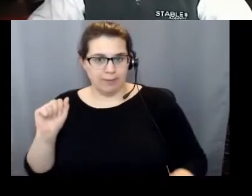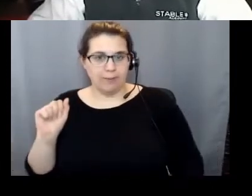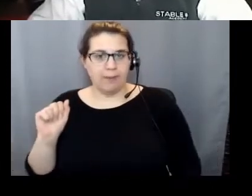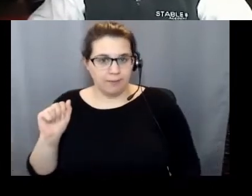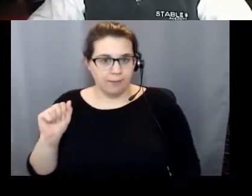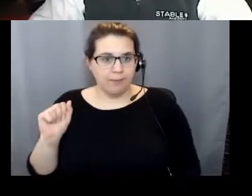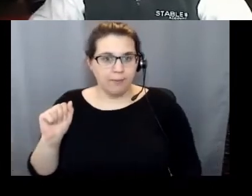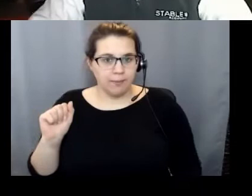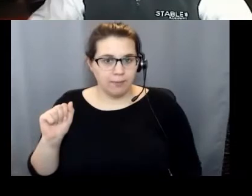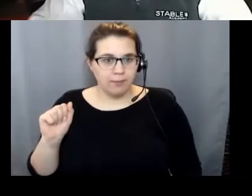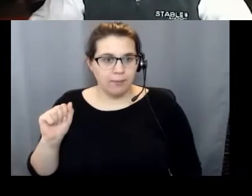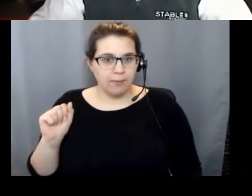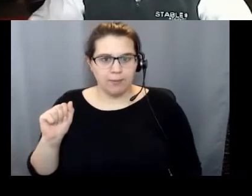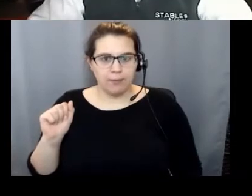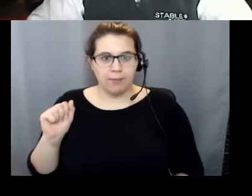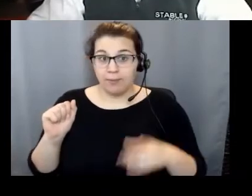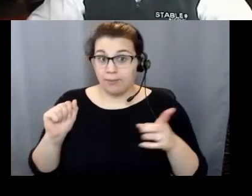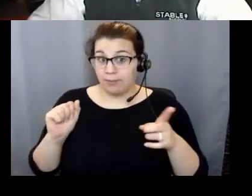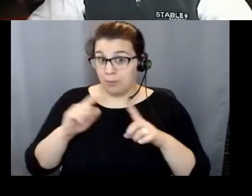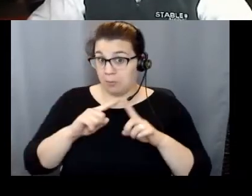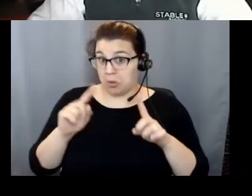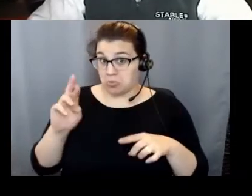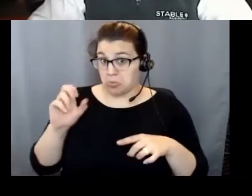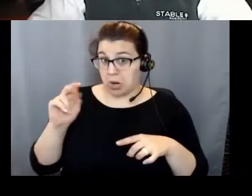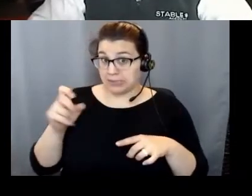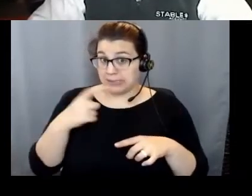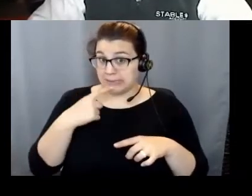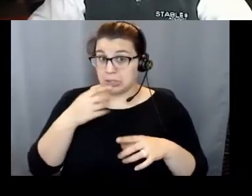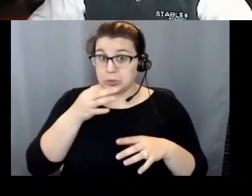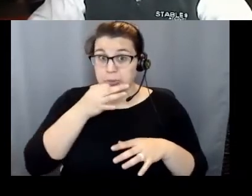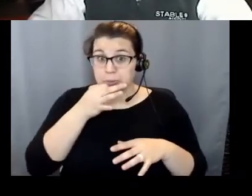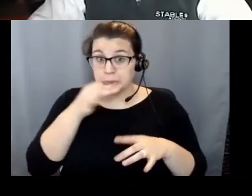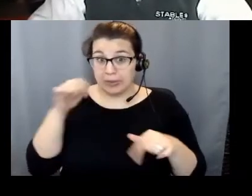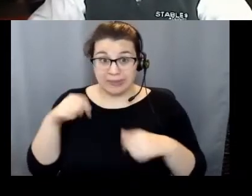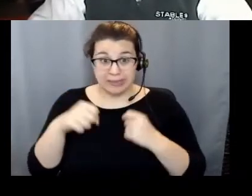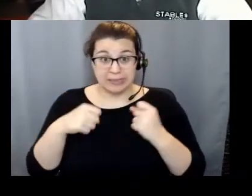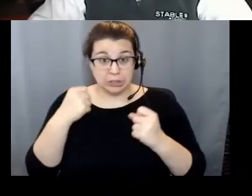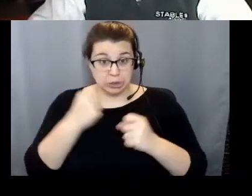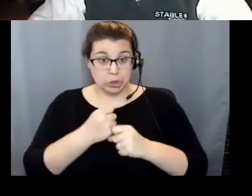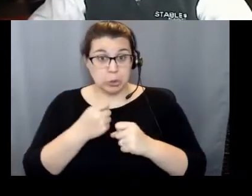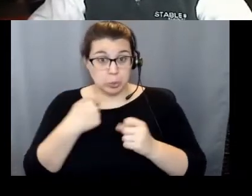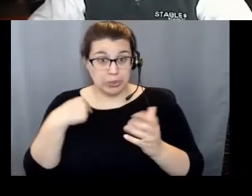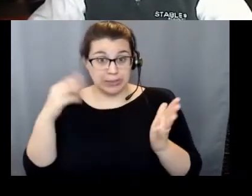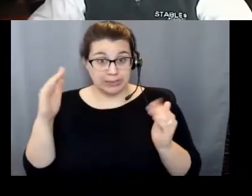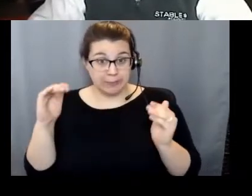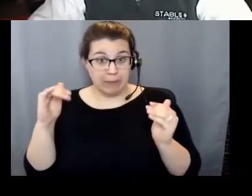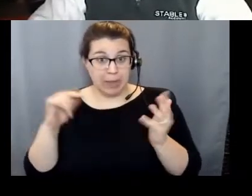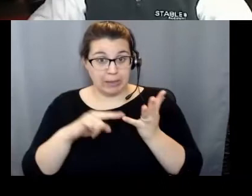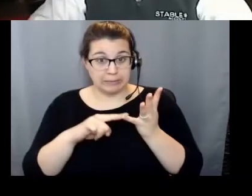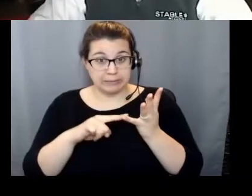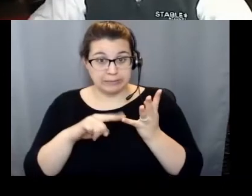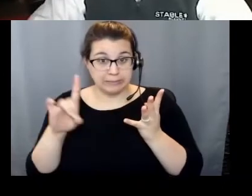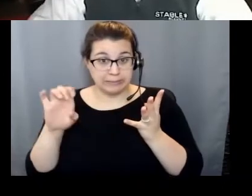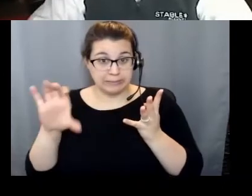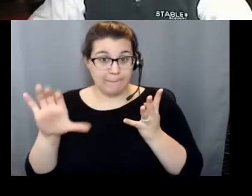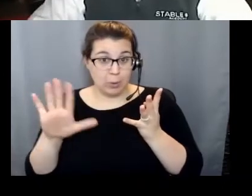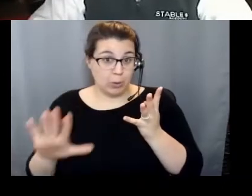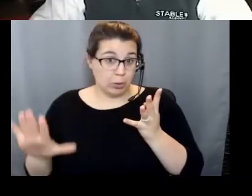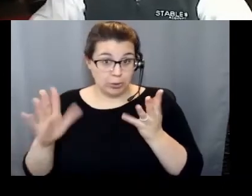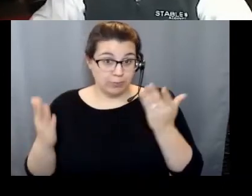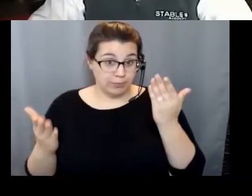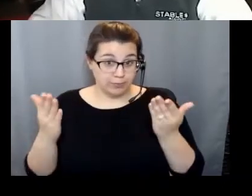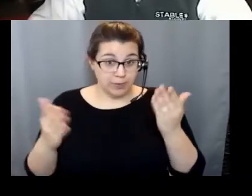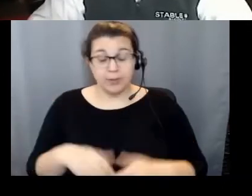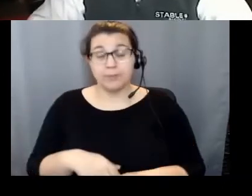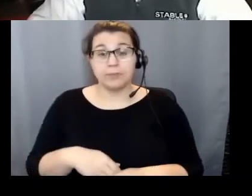Roxanne highlighted, coming very soon, we anticipate by the end of this calendar year, most likely some point in December,